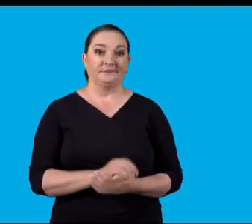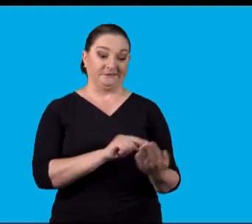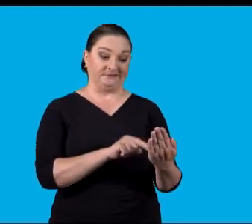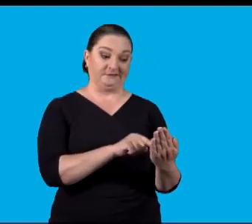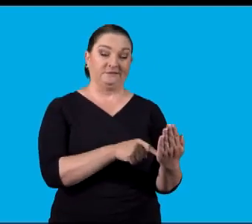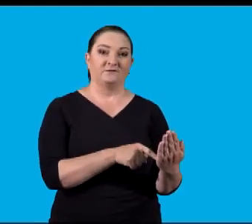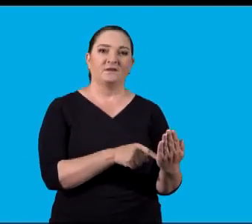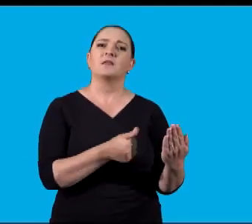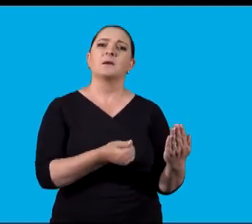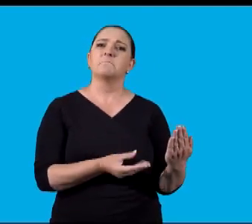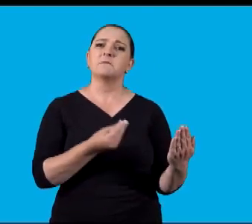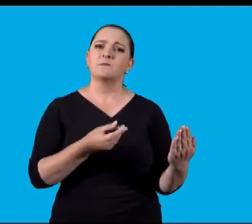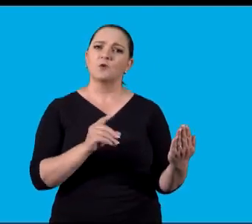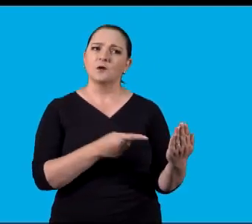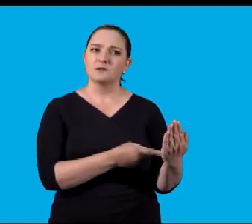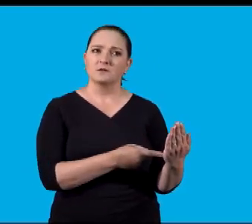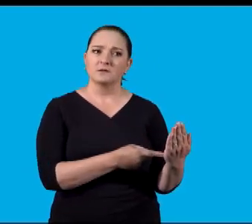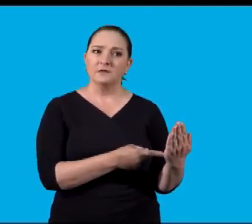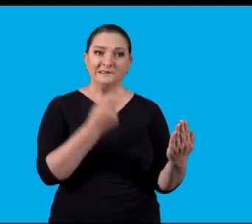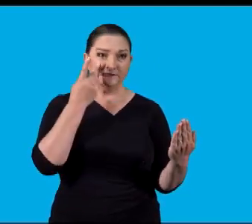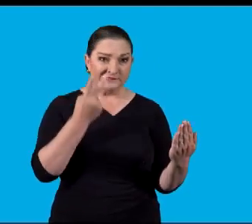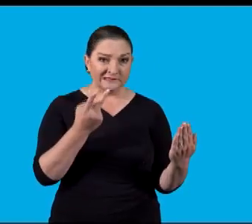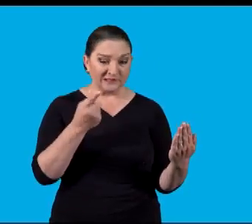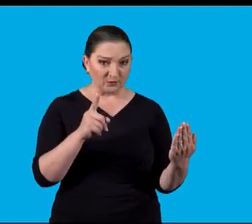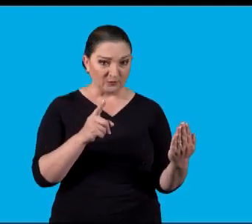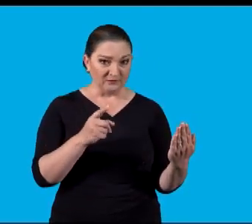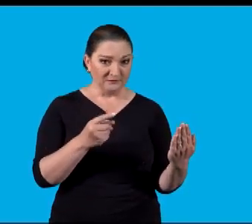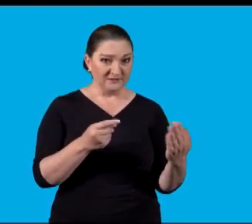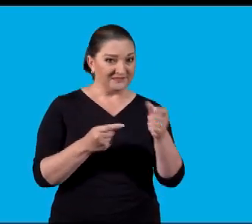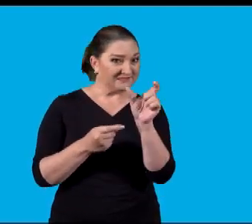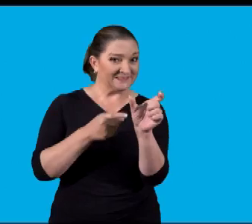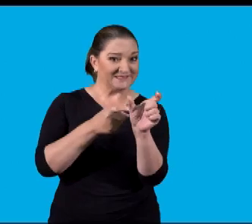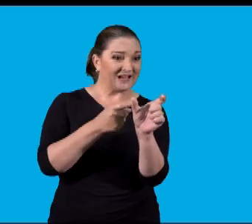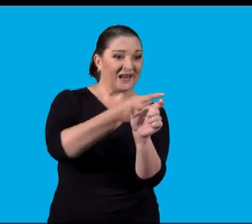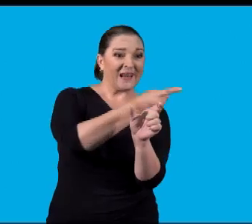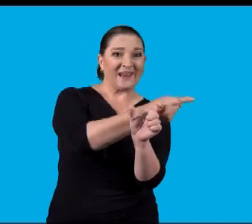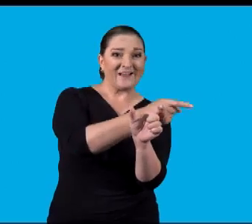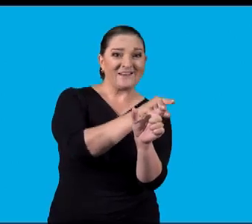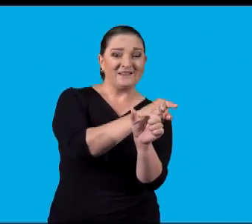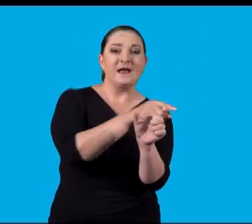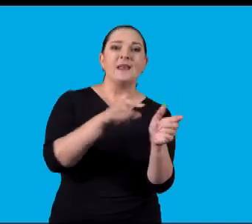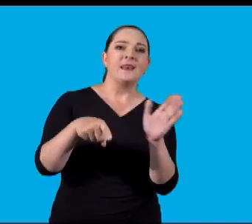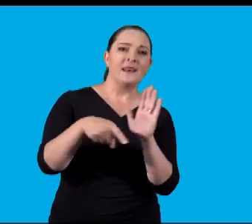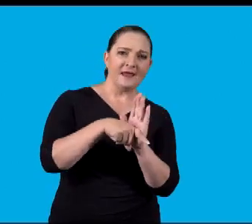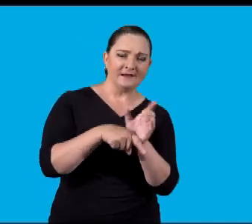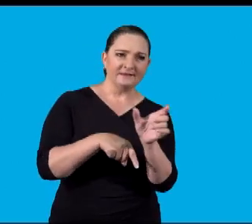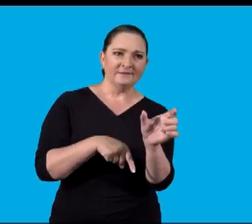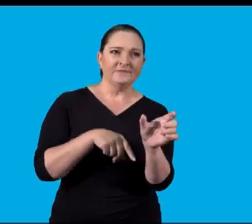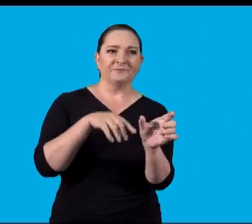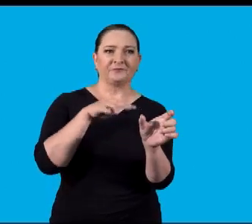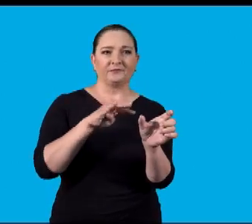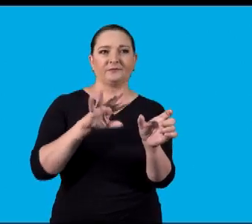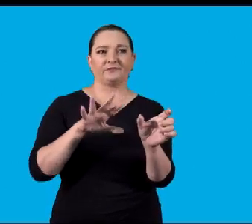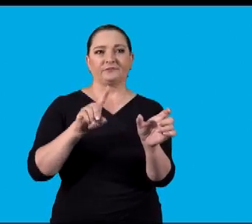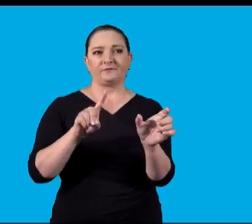561,880. And on my calculator, I'll get, you can see on my calculator, the amount is negative. It's a